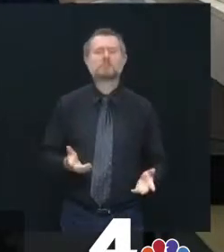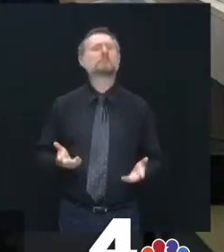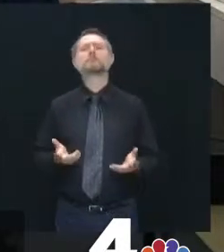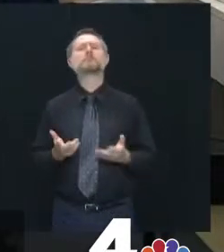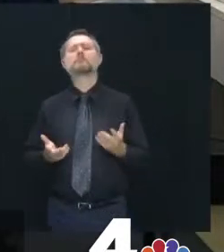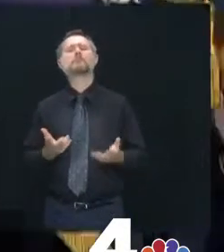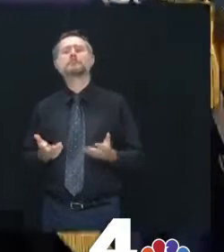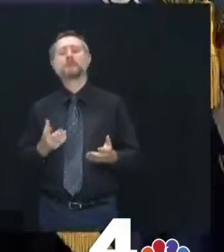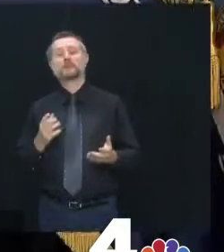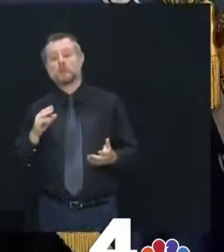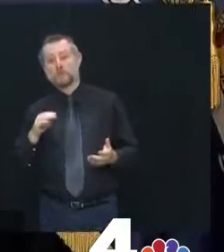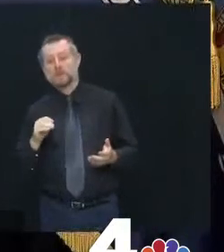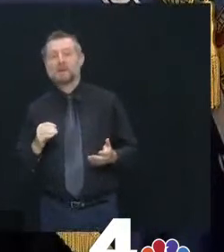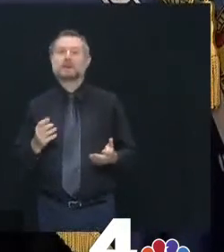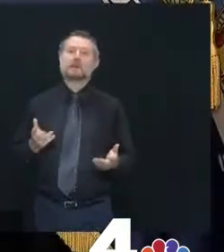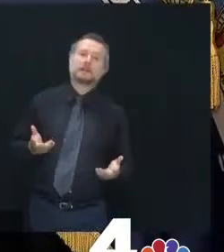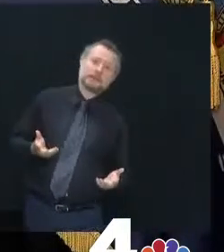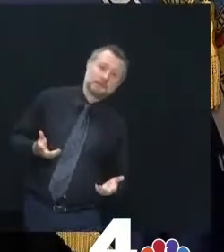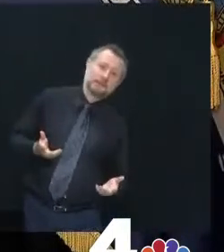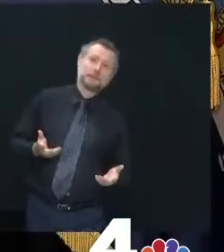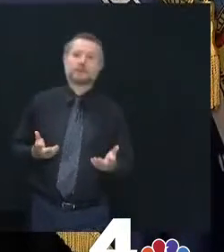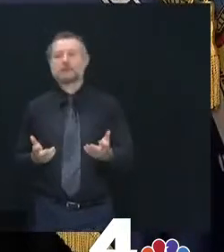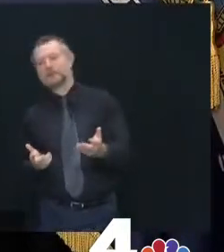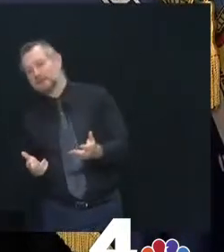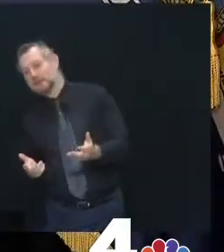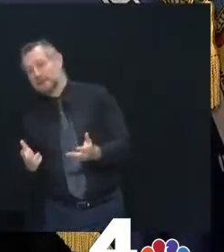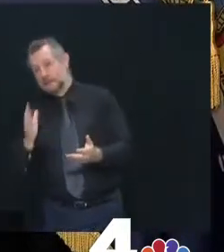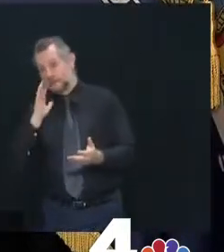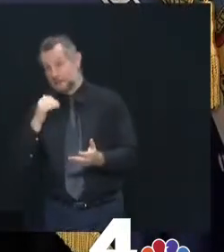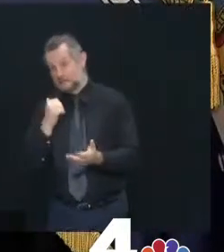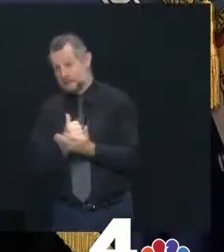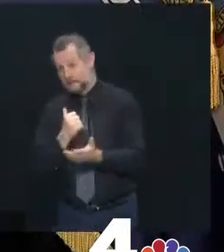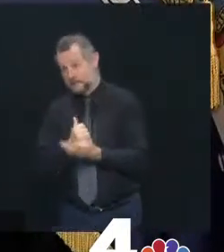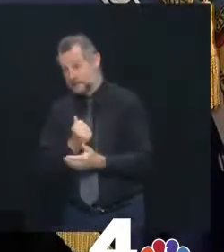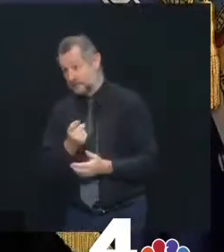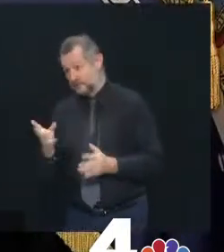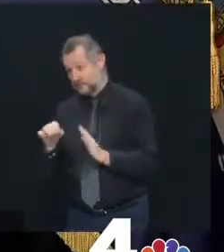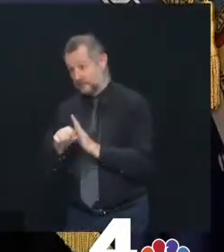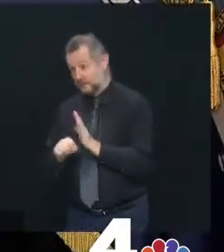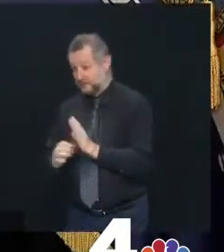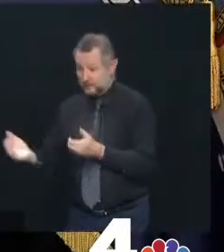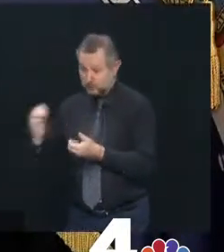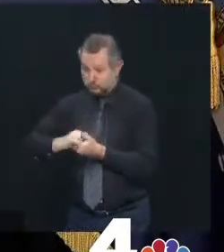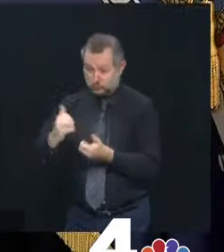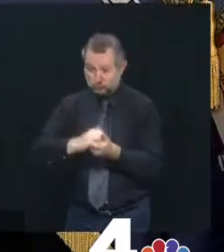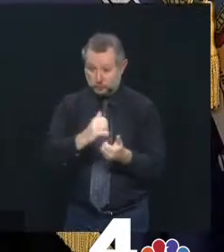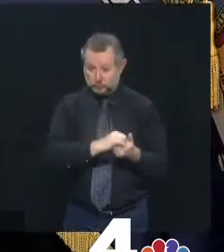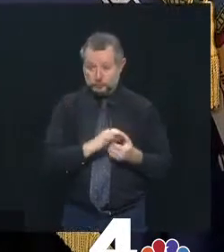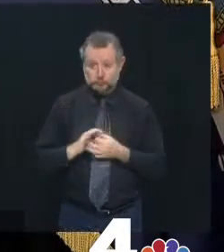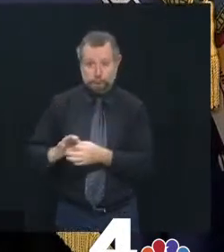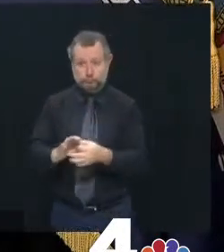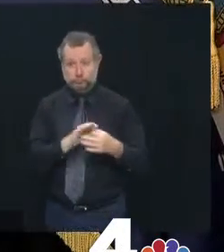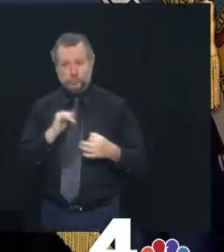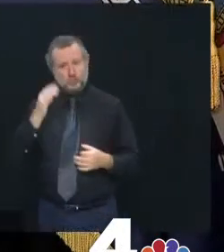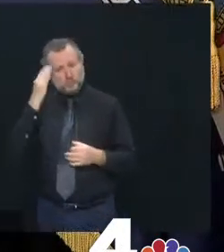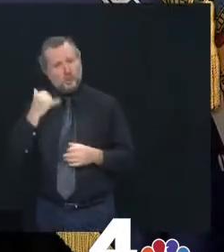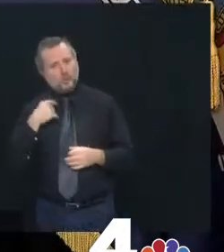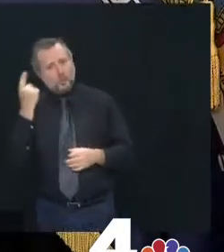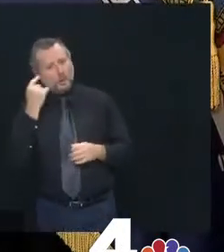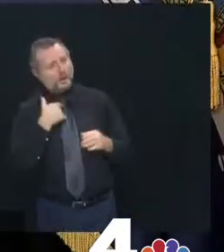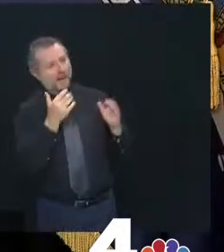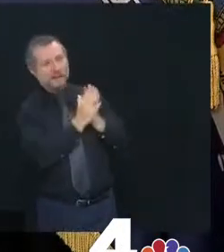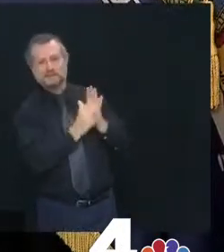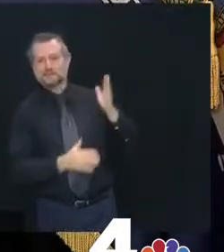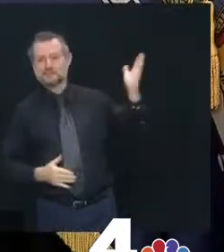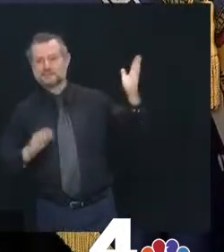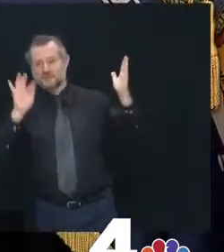Well, would there be an advantage to a multi-state collaborative, which is one of the questions to the president? You know,